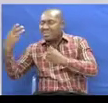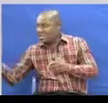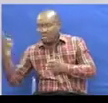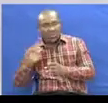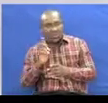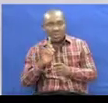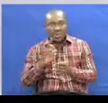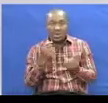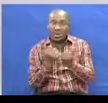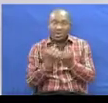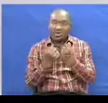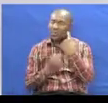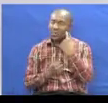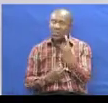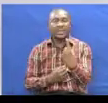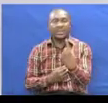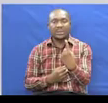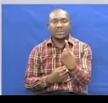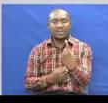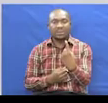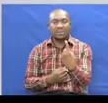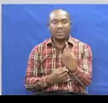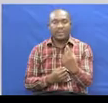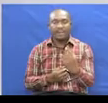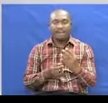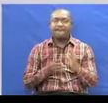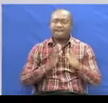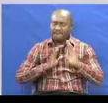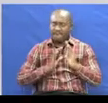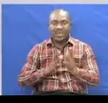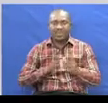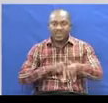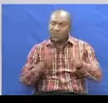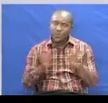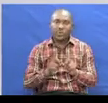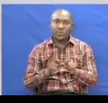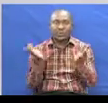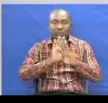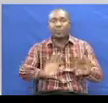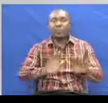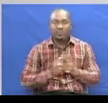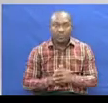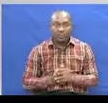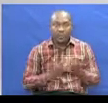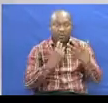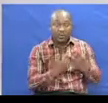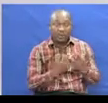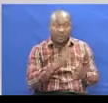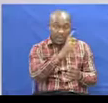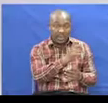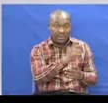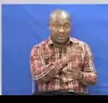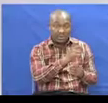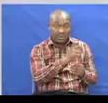and then you are going to get the answer as fast as possible. So here you are going to remain, because